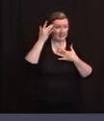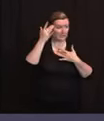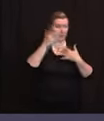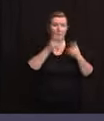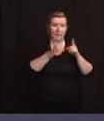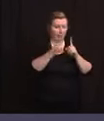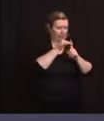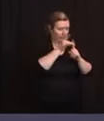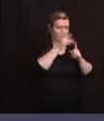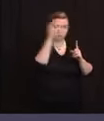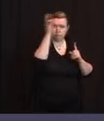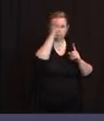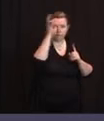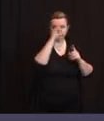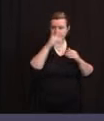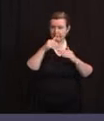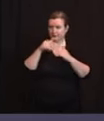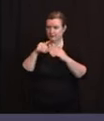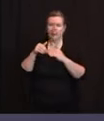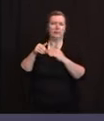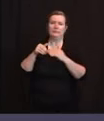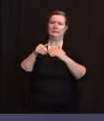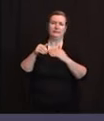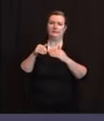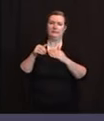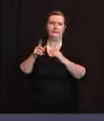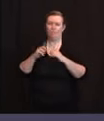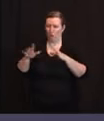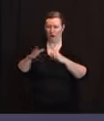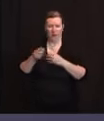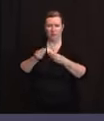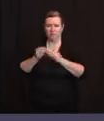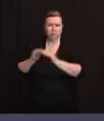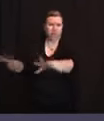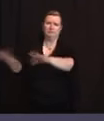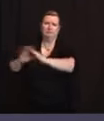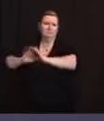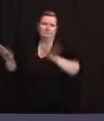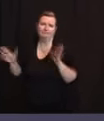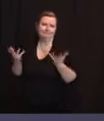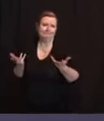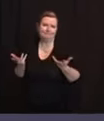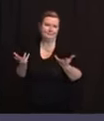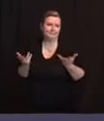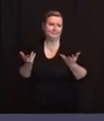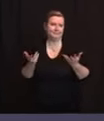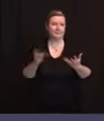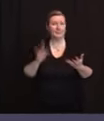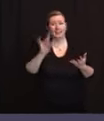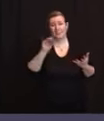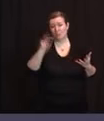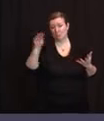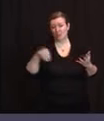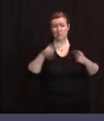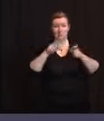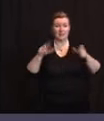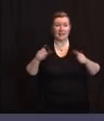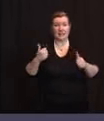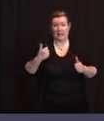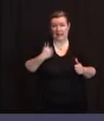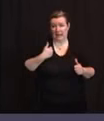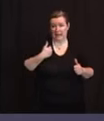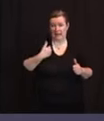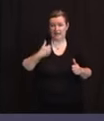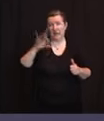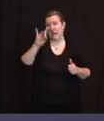kindling the fire that has raged. I was reminded this morning, over 80% of the deaths in Canada are from long-term care facilities. That's the